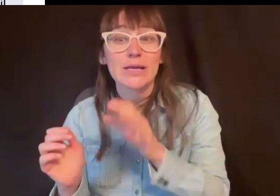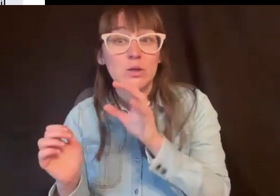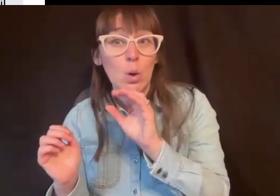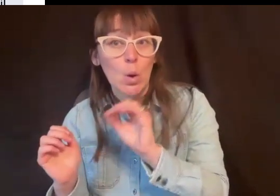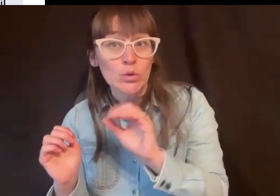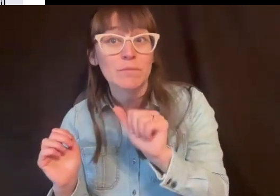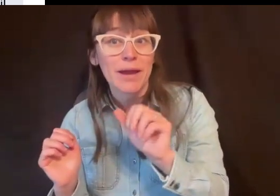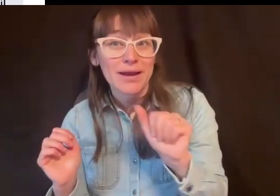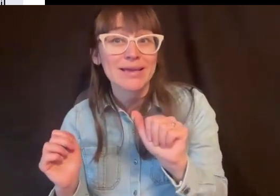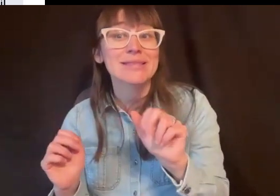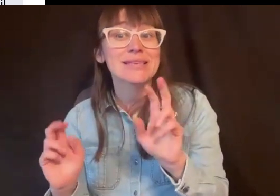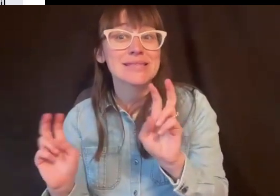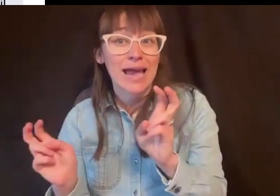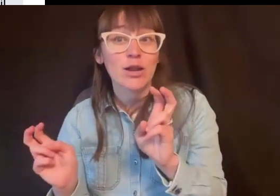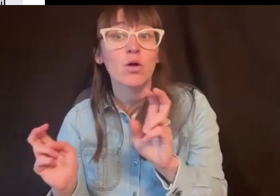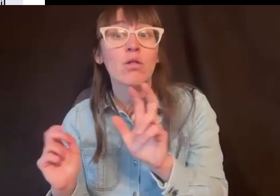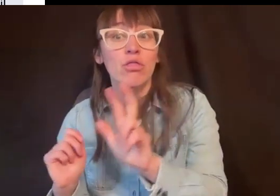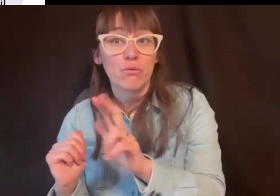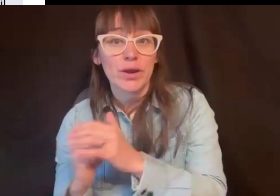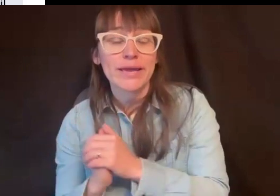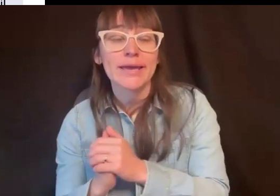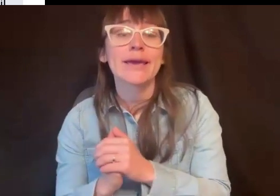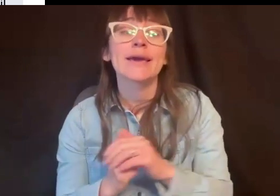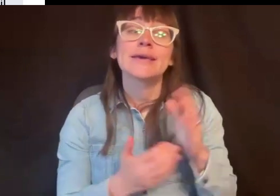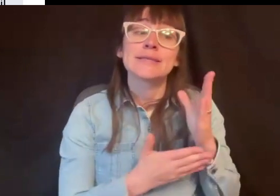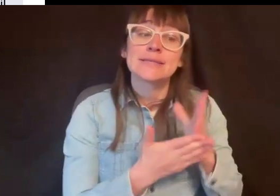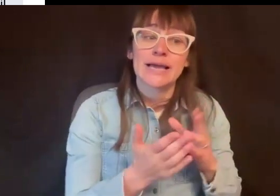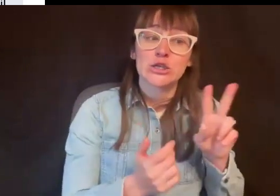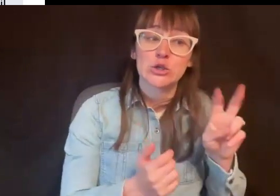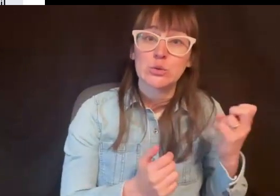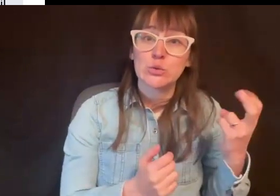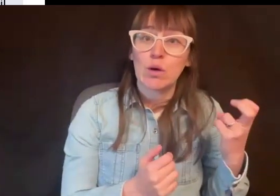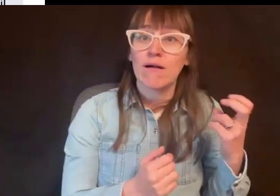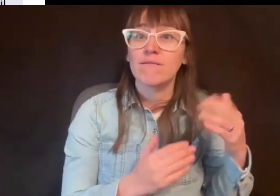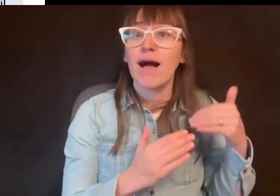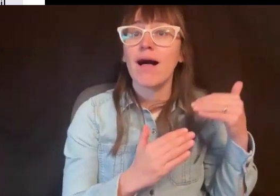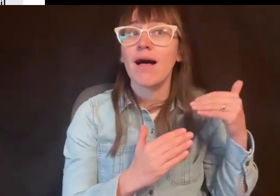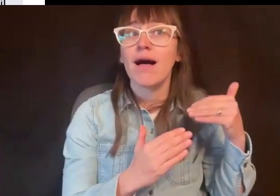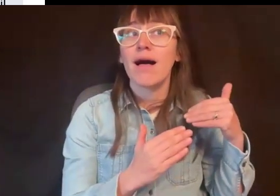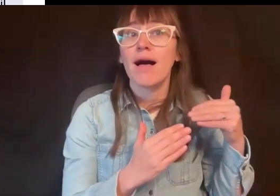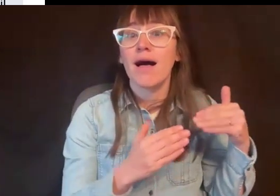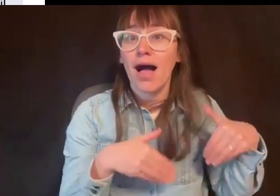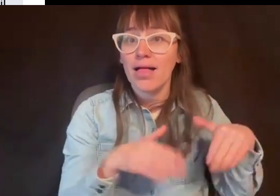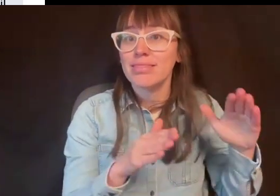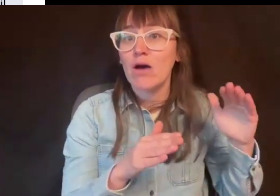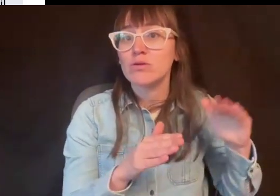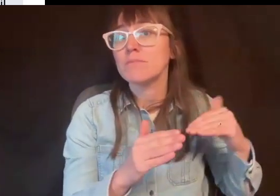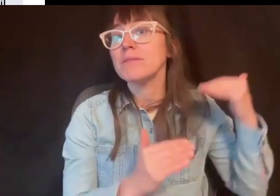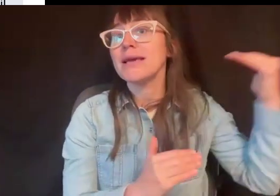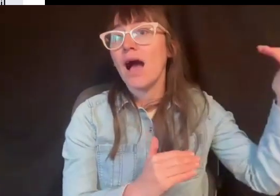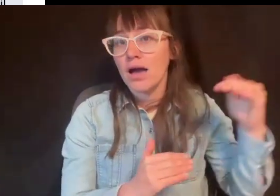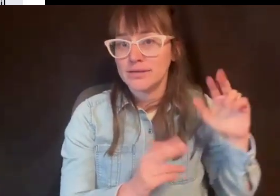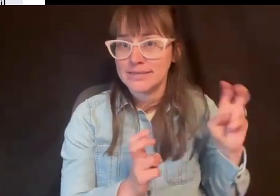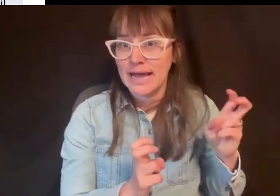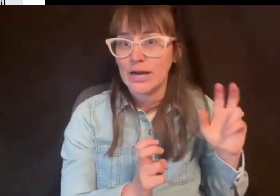about that. Section 212 permits you to expand beyond the Old Americans Act Title III services.